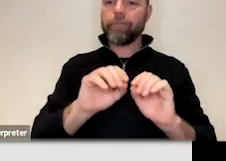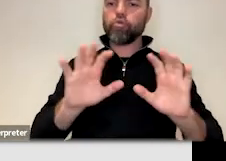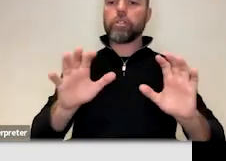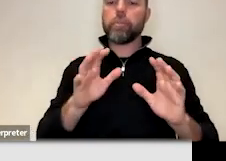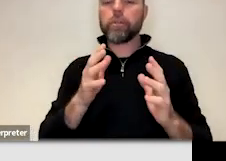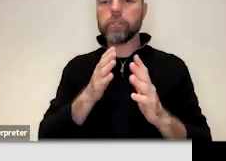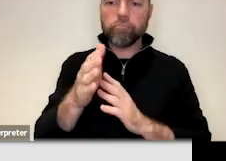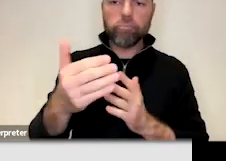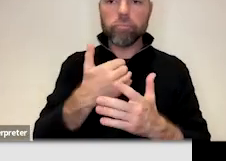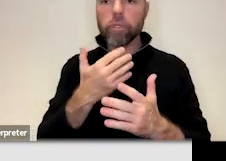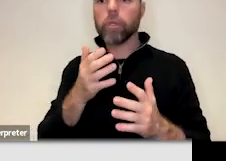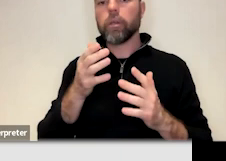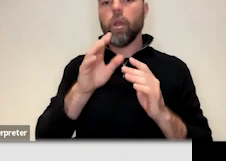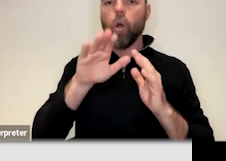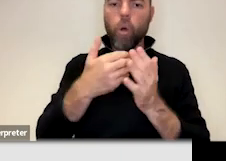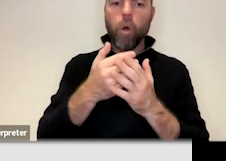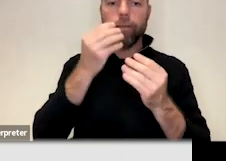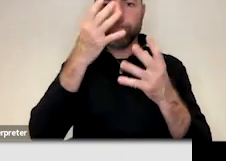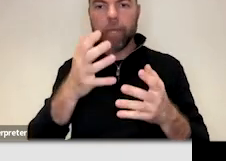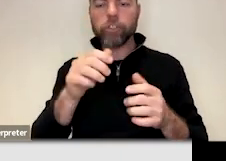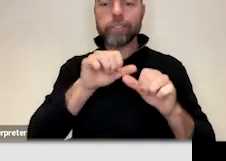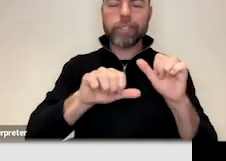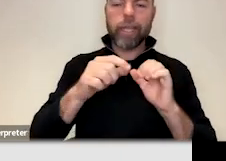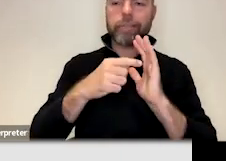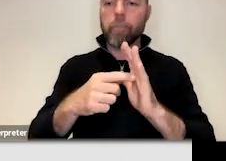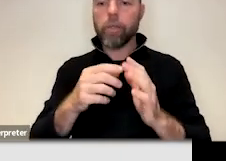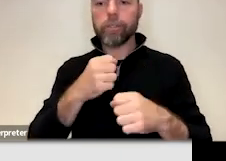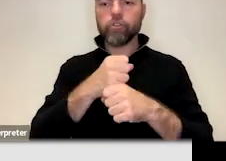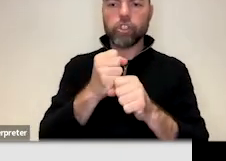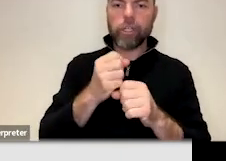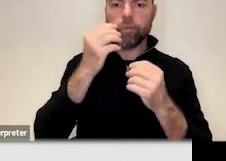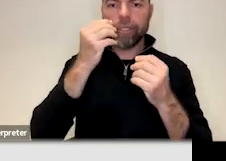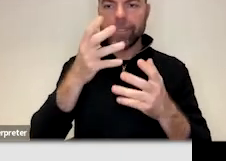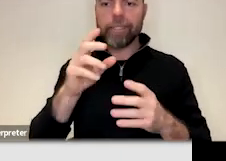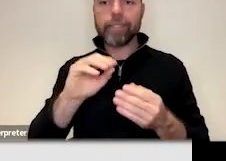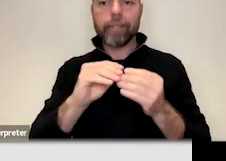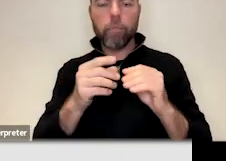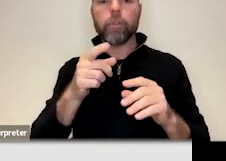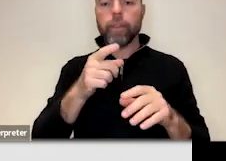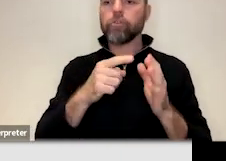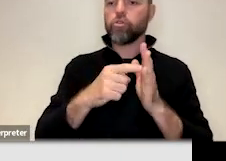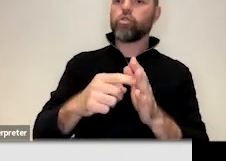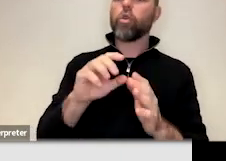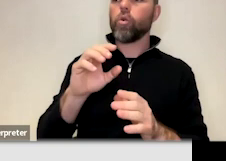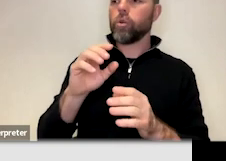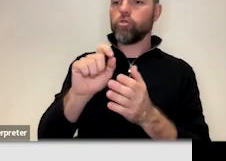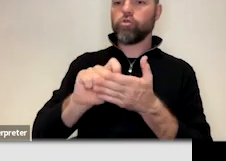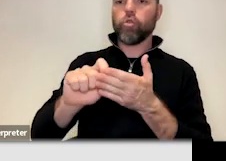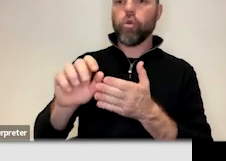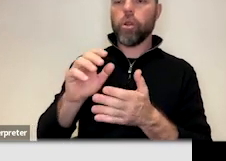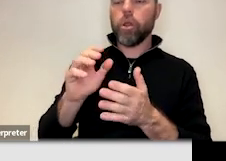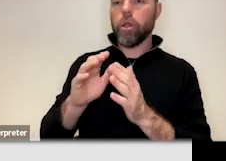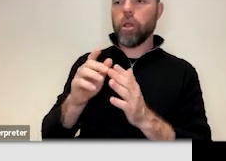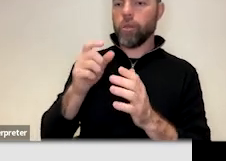the modeling, all of the information of how we generate this data is referenced in journal articles throughout ClimRR, and you can access those on the